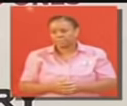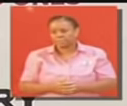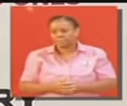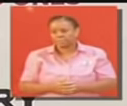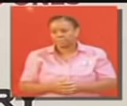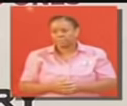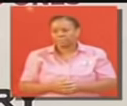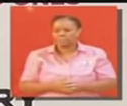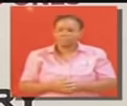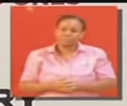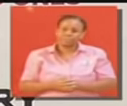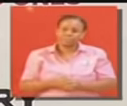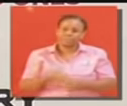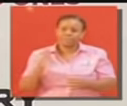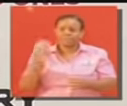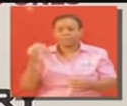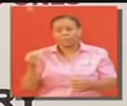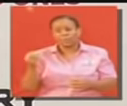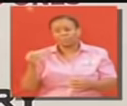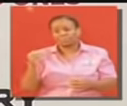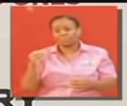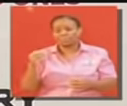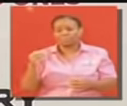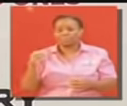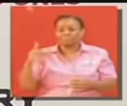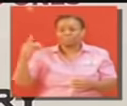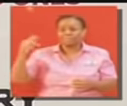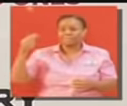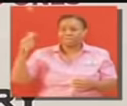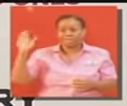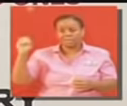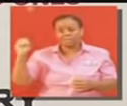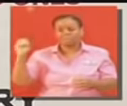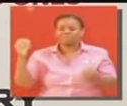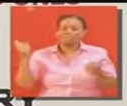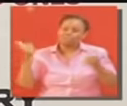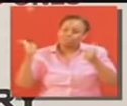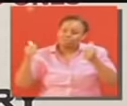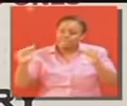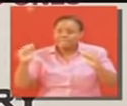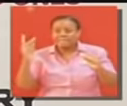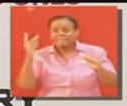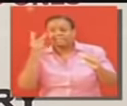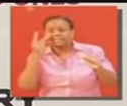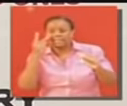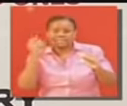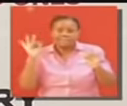estimated arrival of the whole batch of 160. But we are at the,